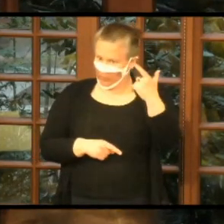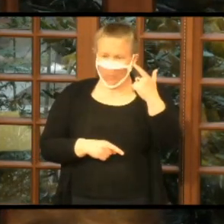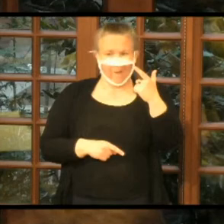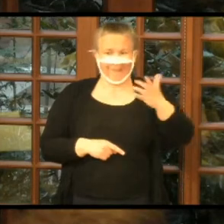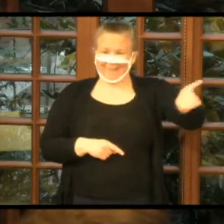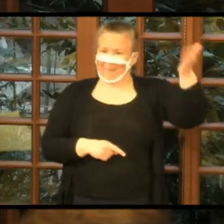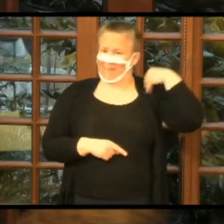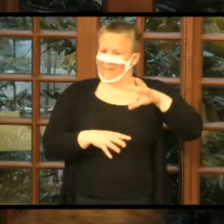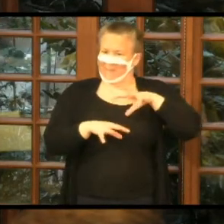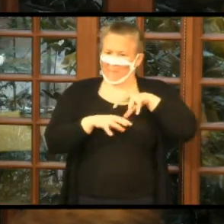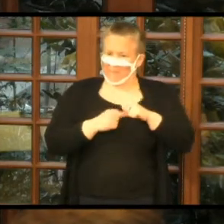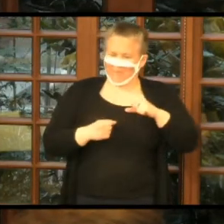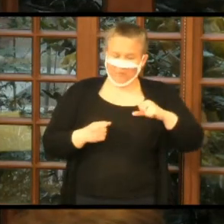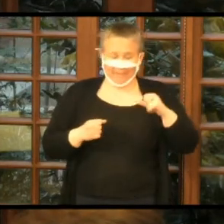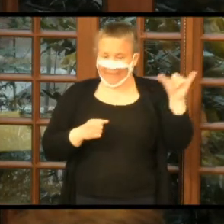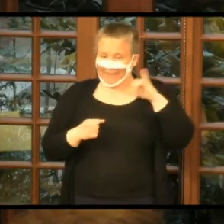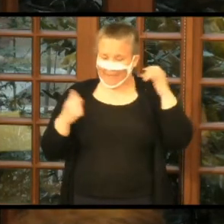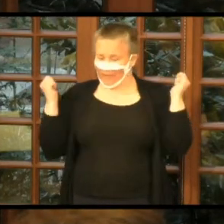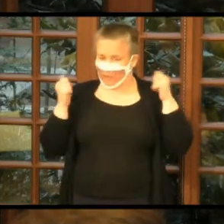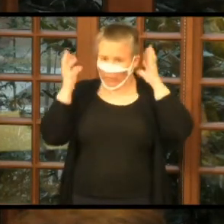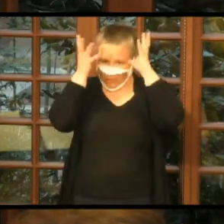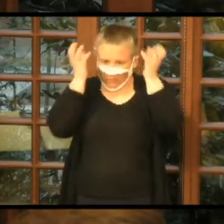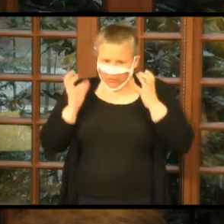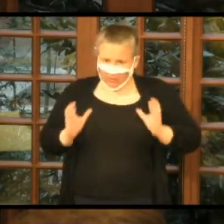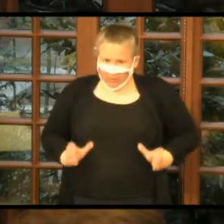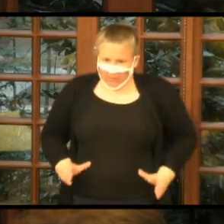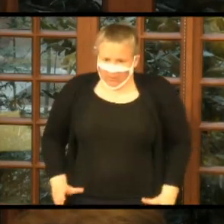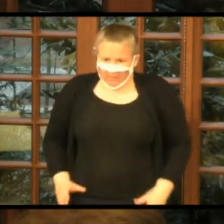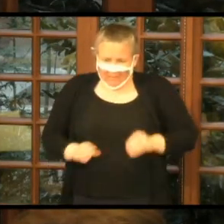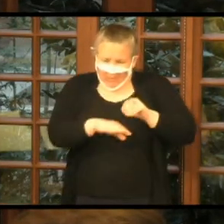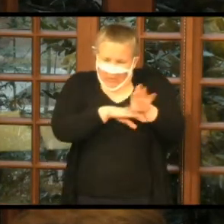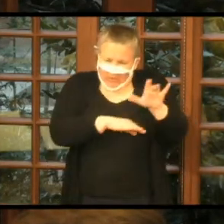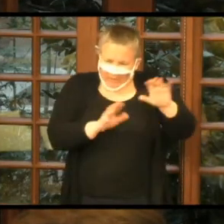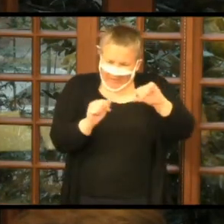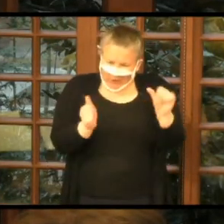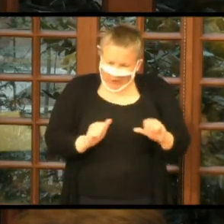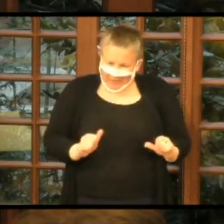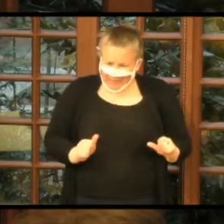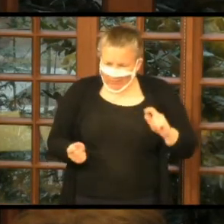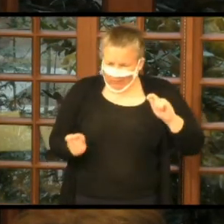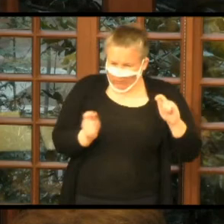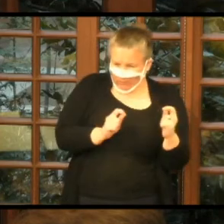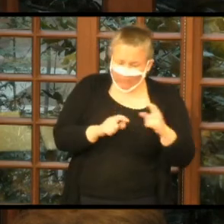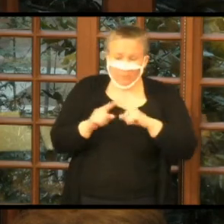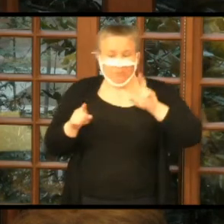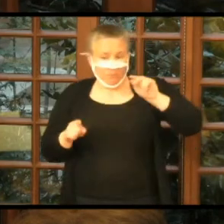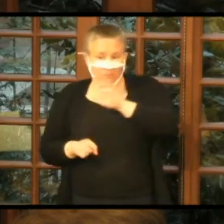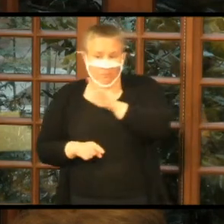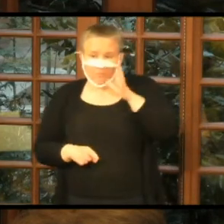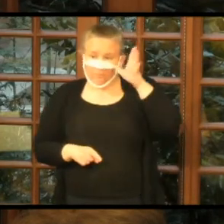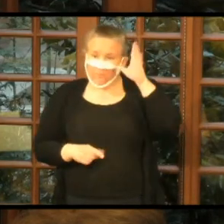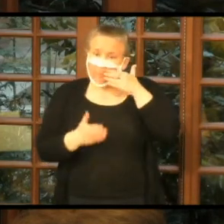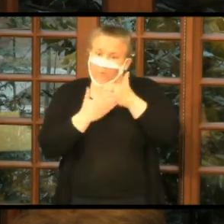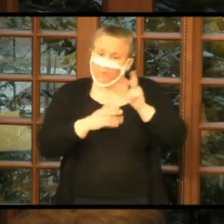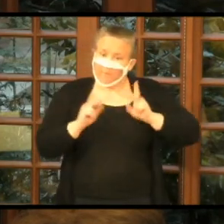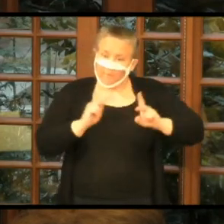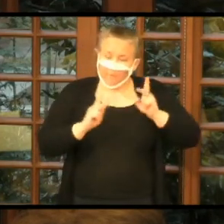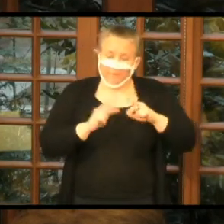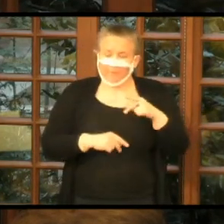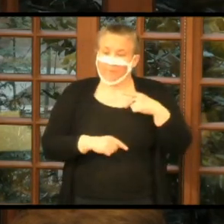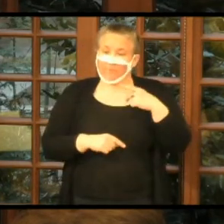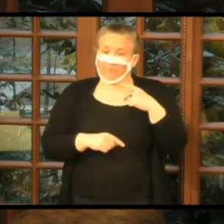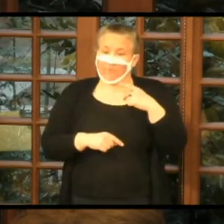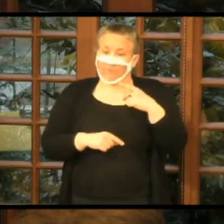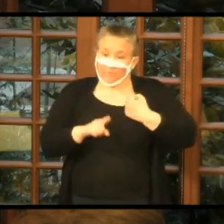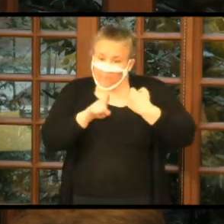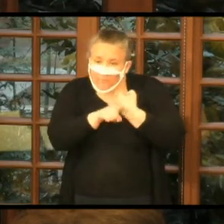past miseries like a winter coat, subtly altering their shape. But no, her parents were good people. She'd never